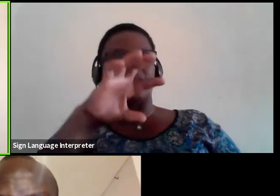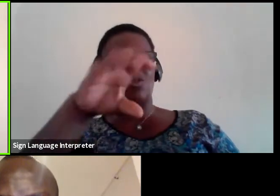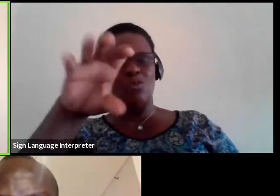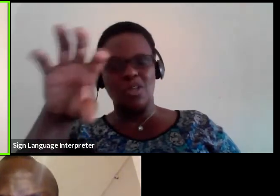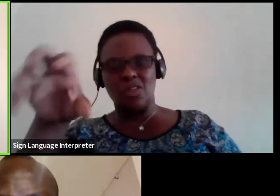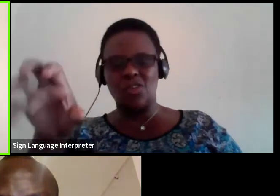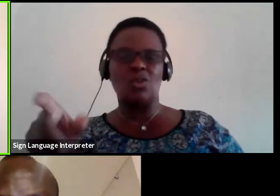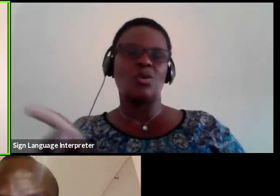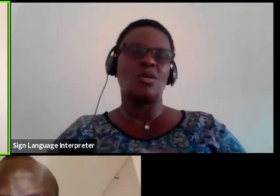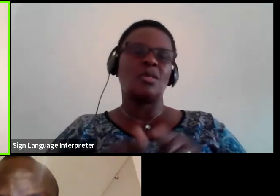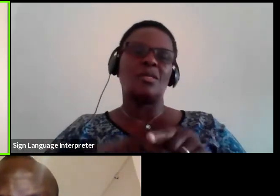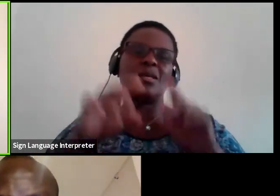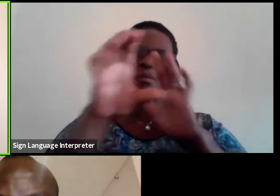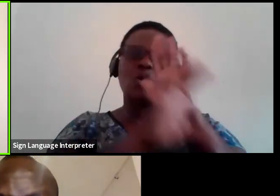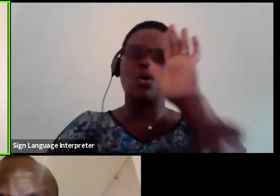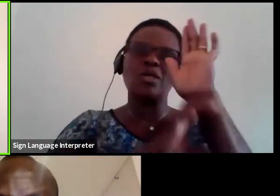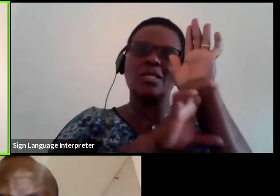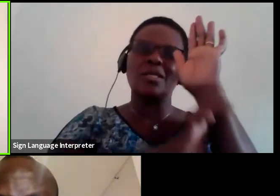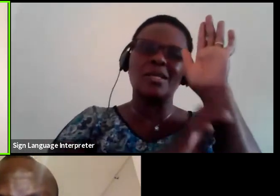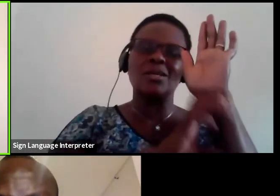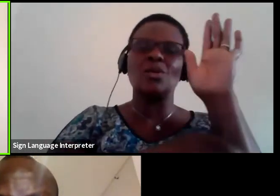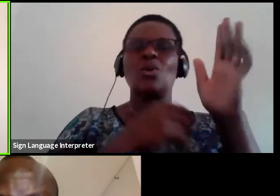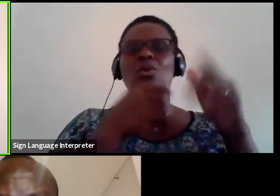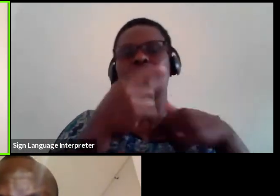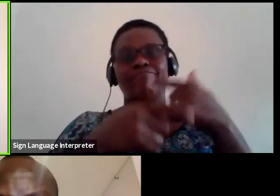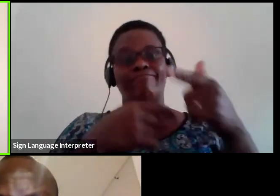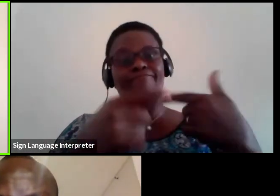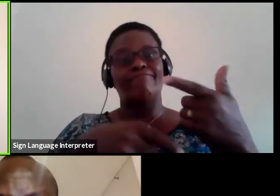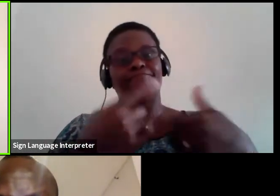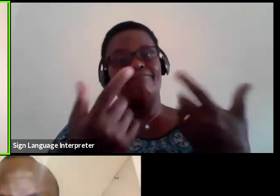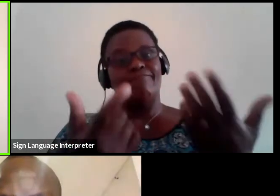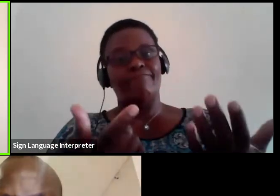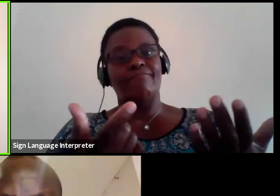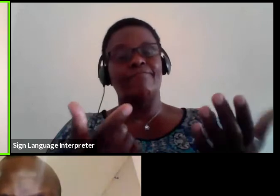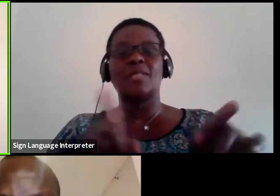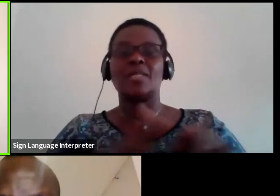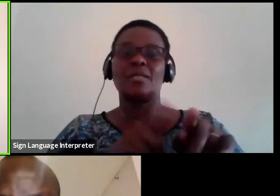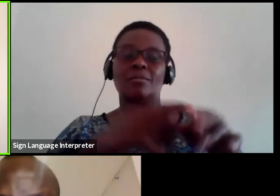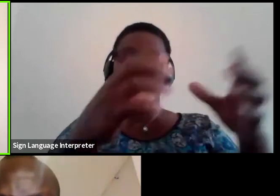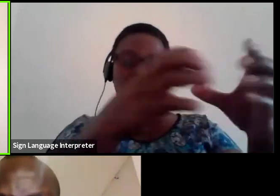bodies and mechanisms, even groupings.